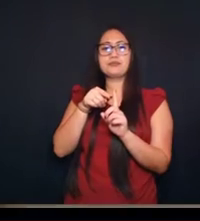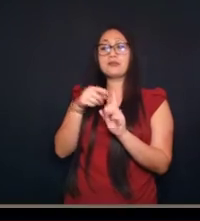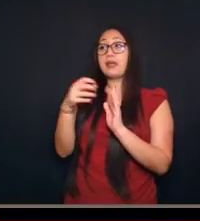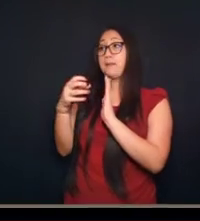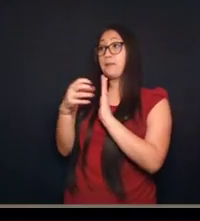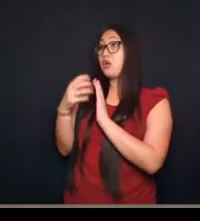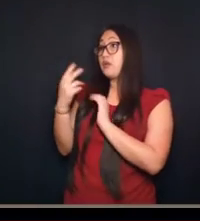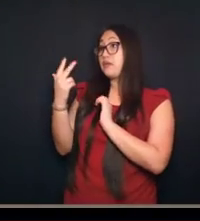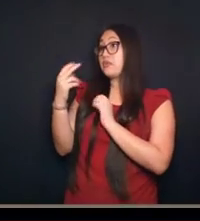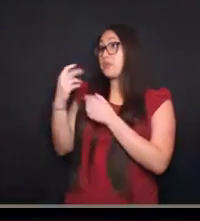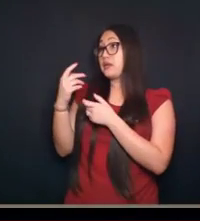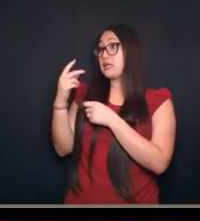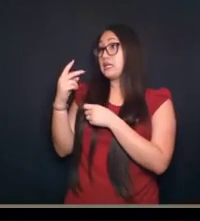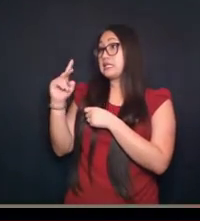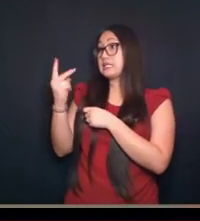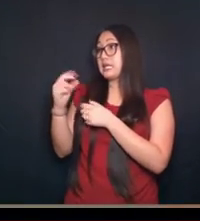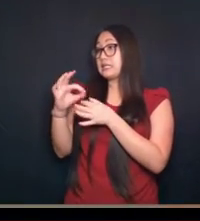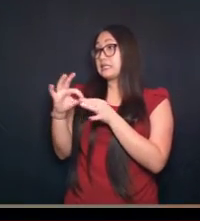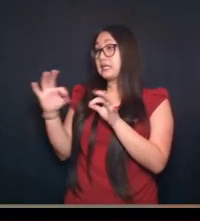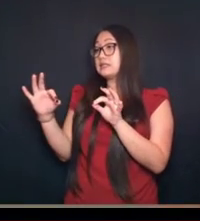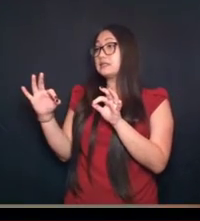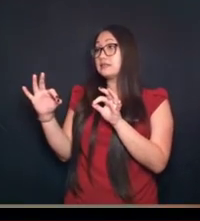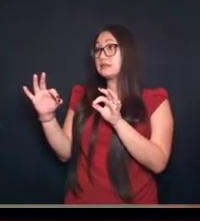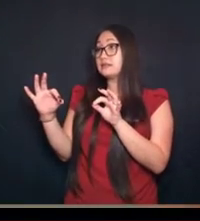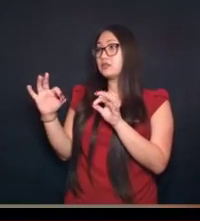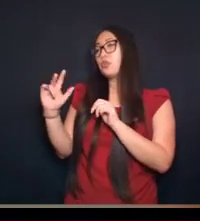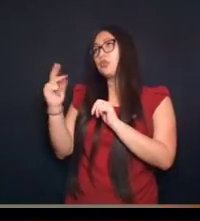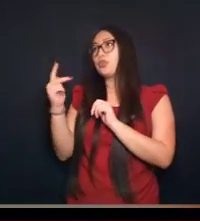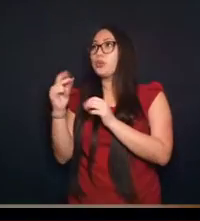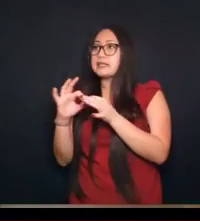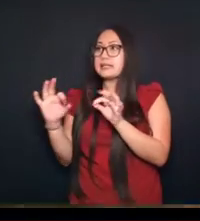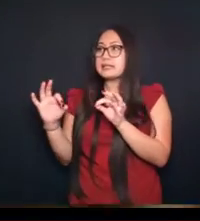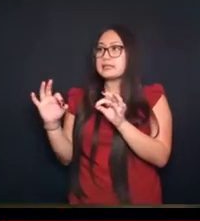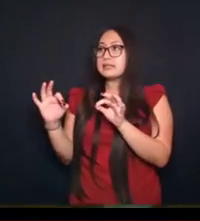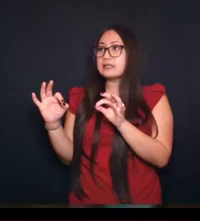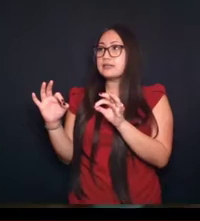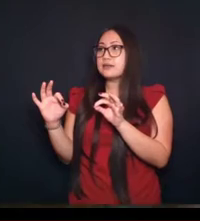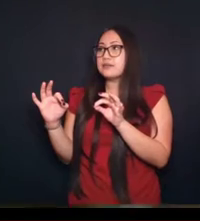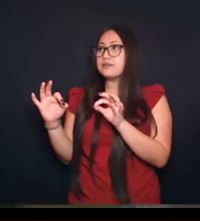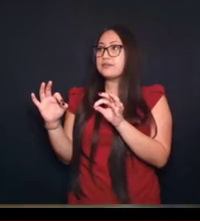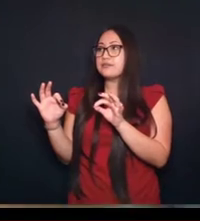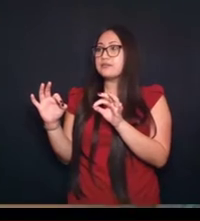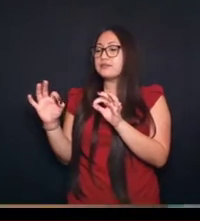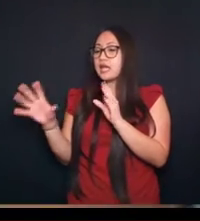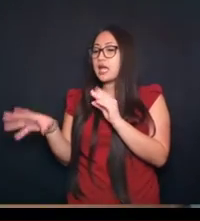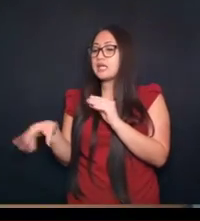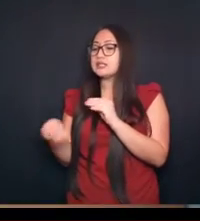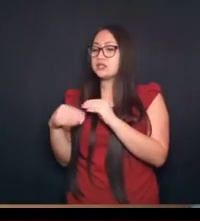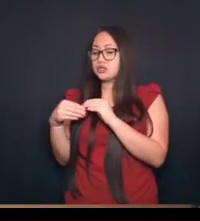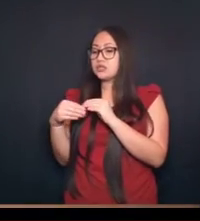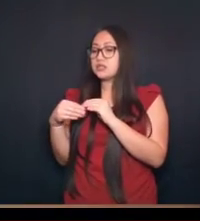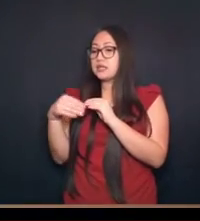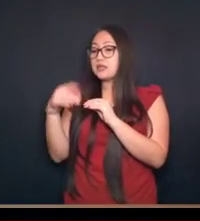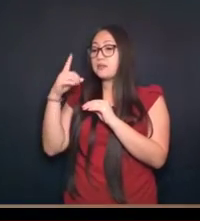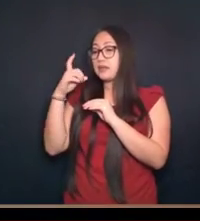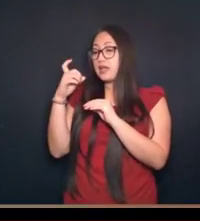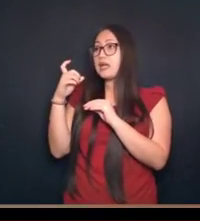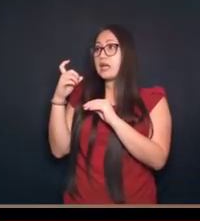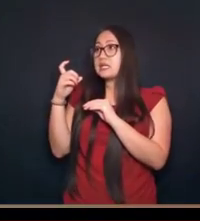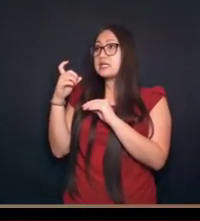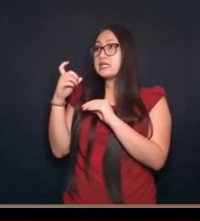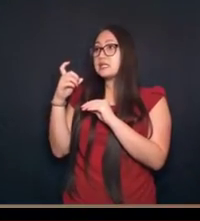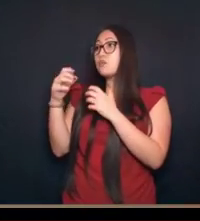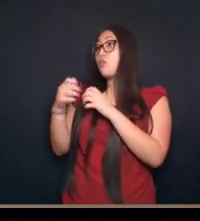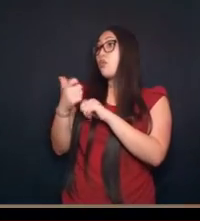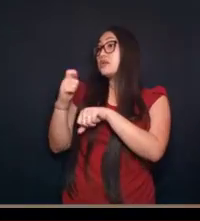Paragraph 3, second sentence. Third sentence. It says additionally, because they spend most